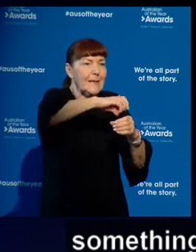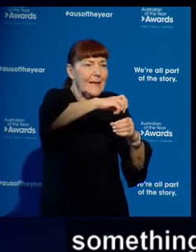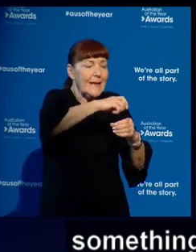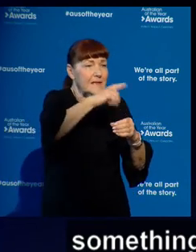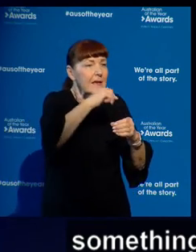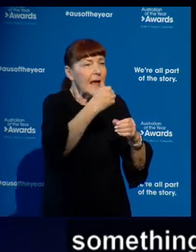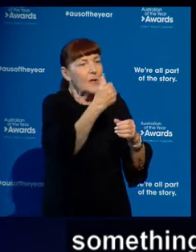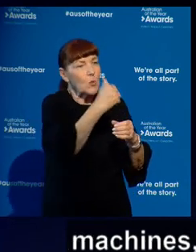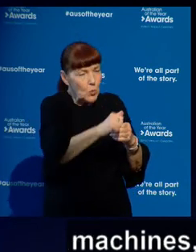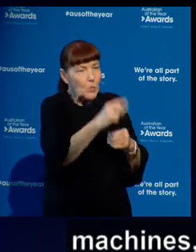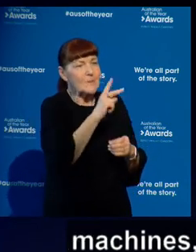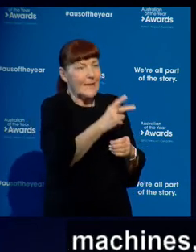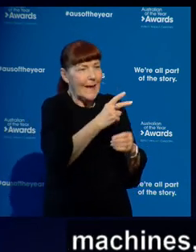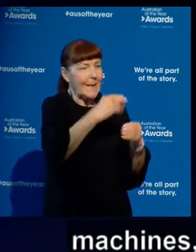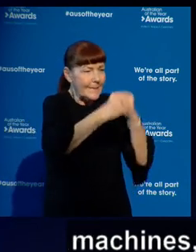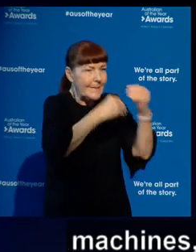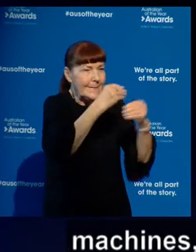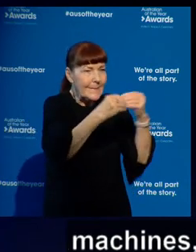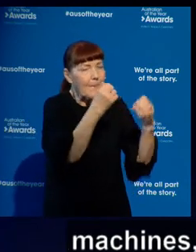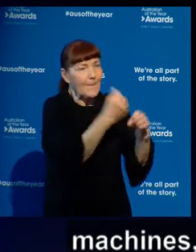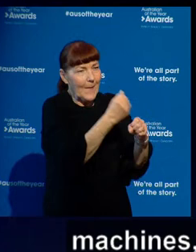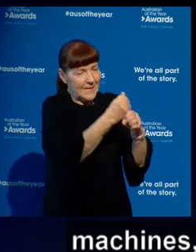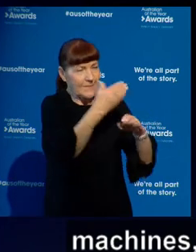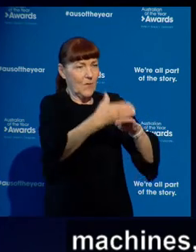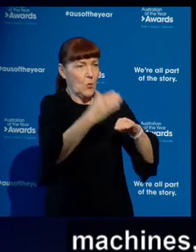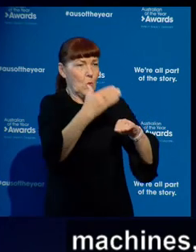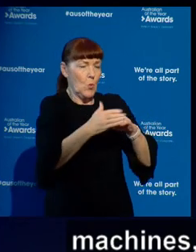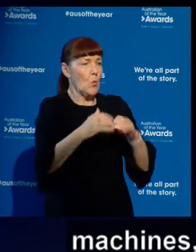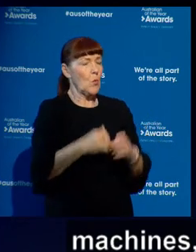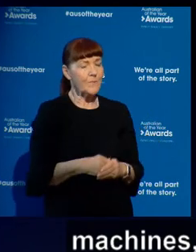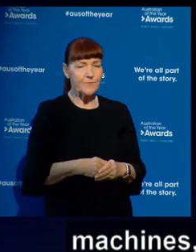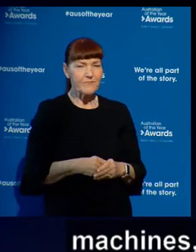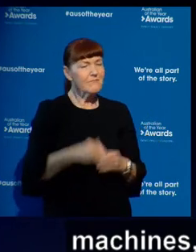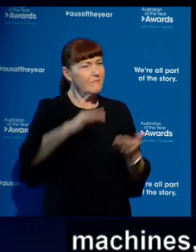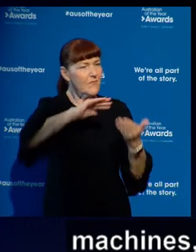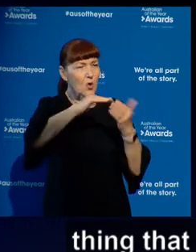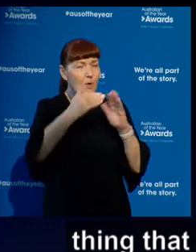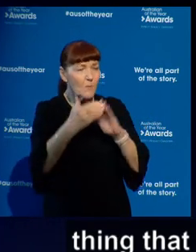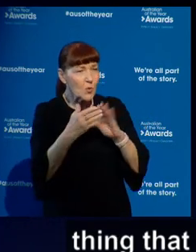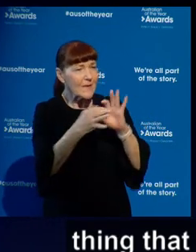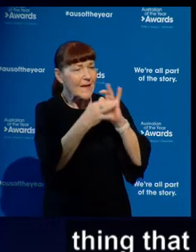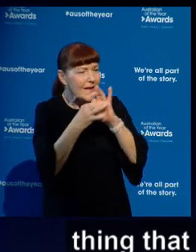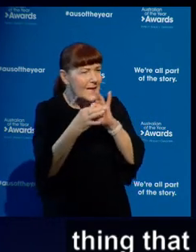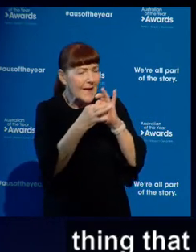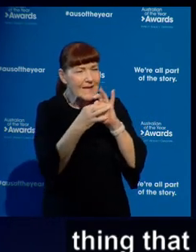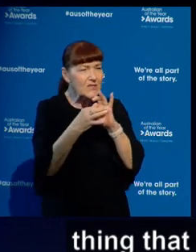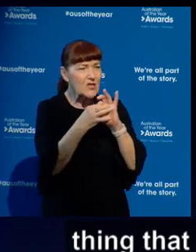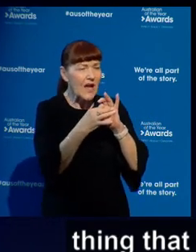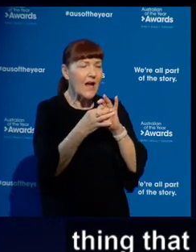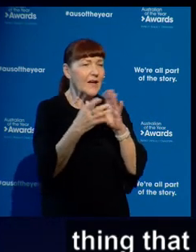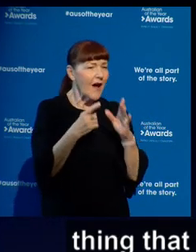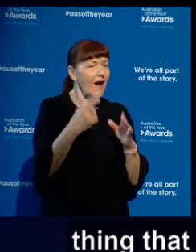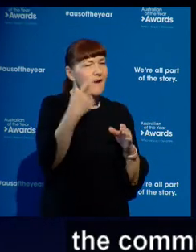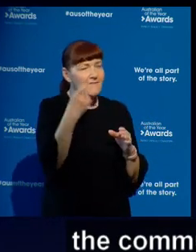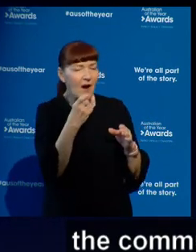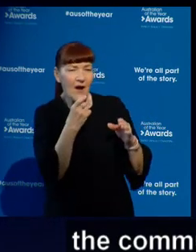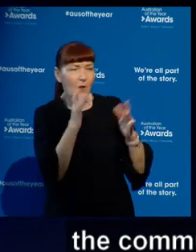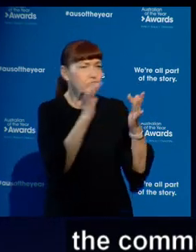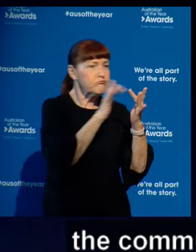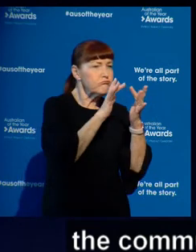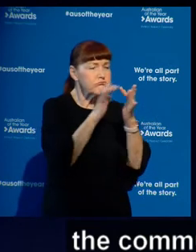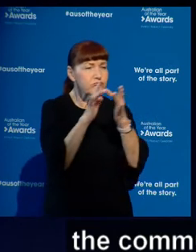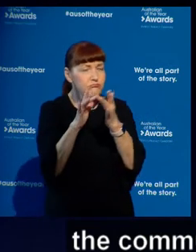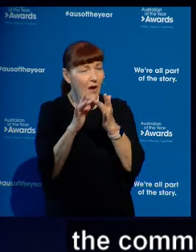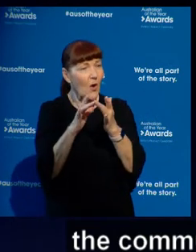but it hasn't. It's been the community connections that have been made and the social inclusion that I've found, that week to week hosting